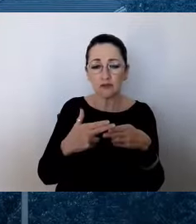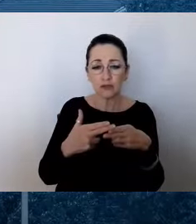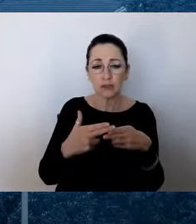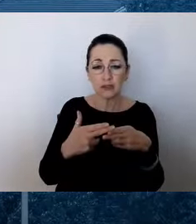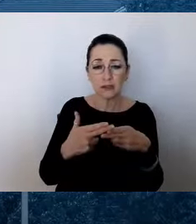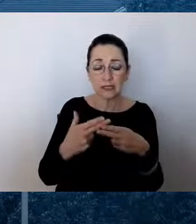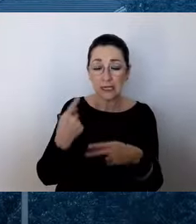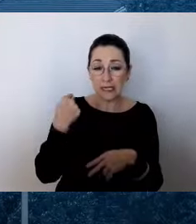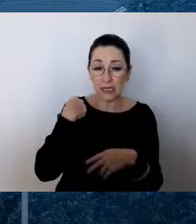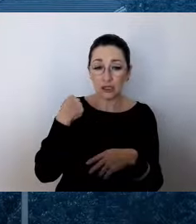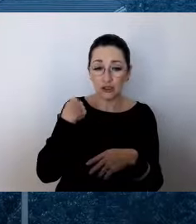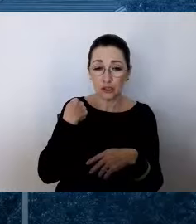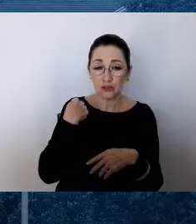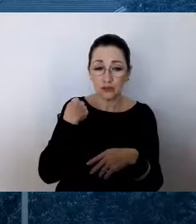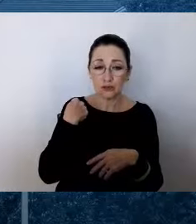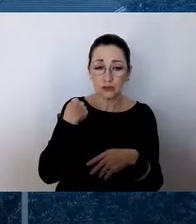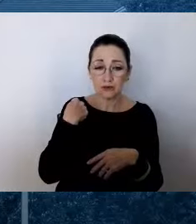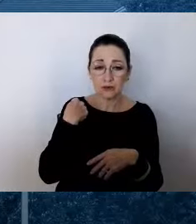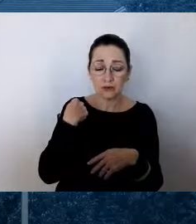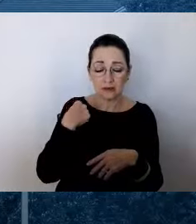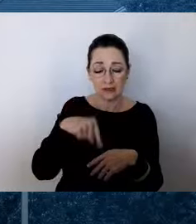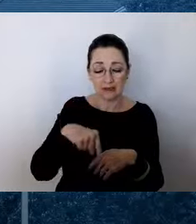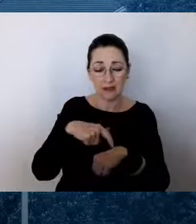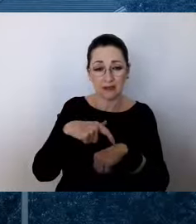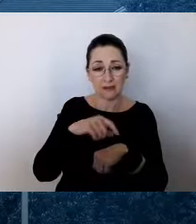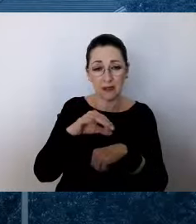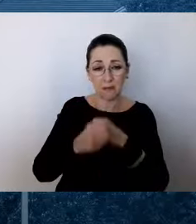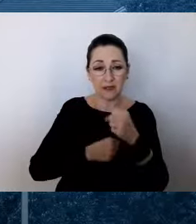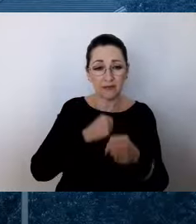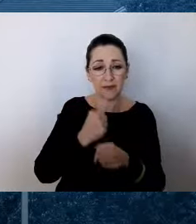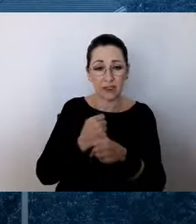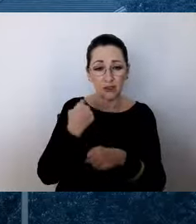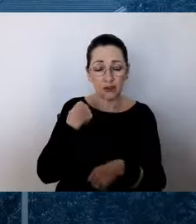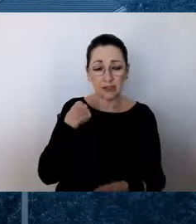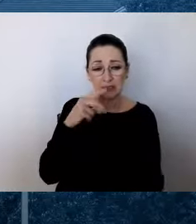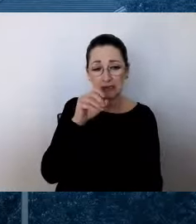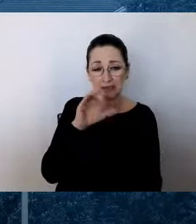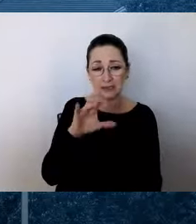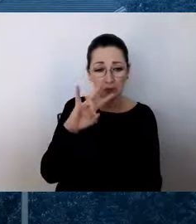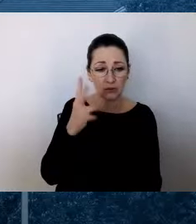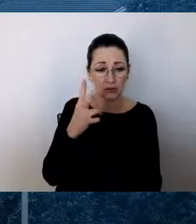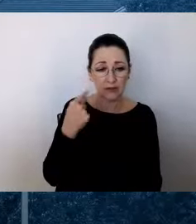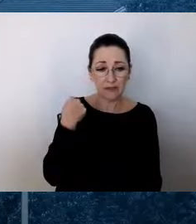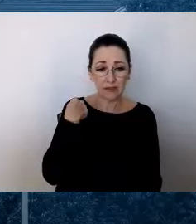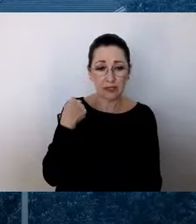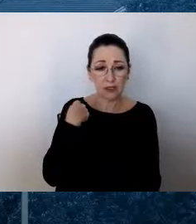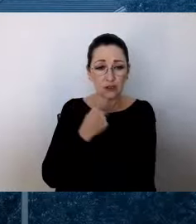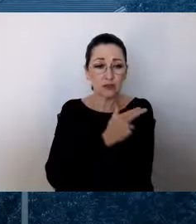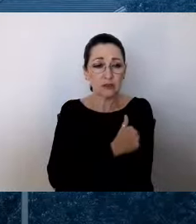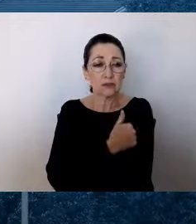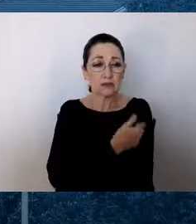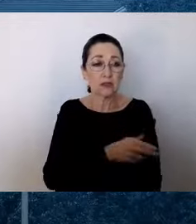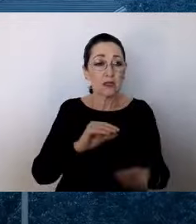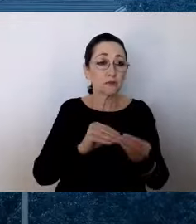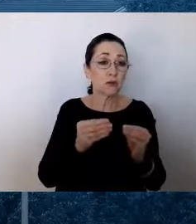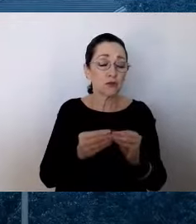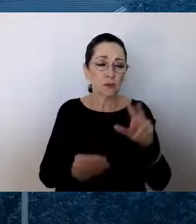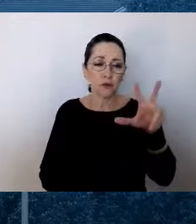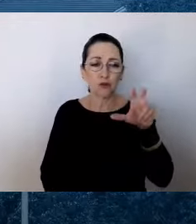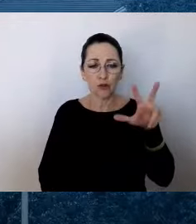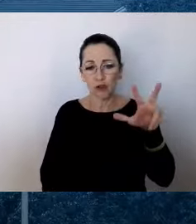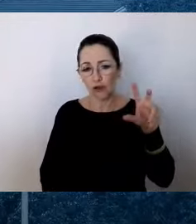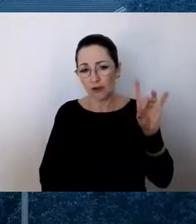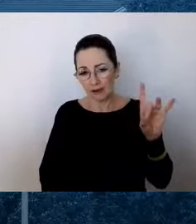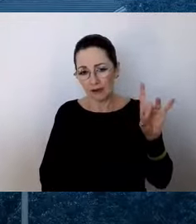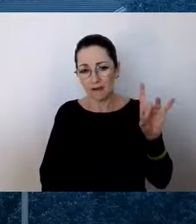year, we were at this time last year, December 7th of last year, in hospitalizations, we were at 338.